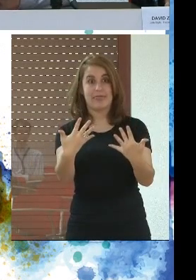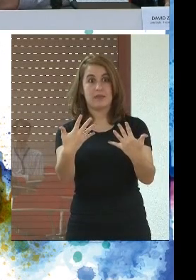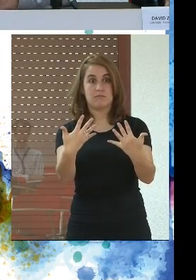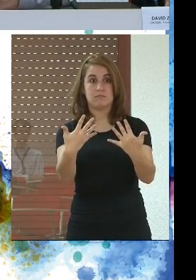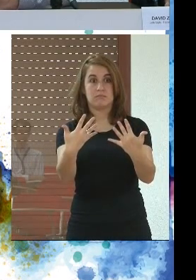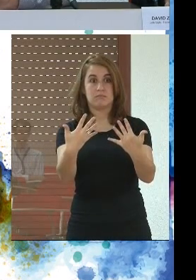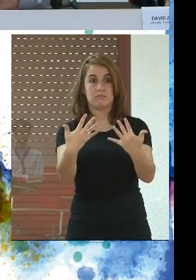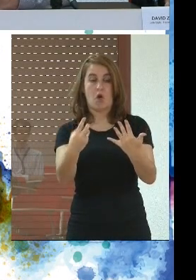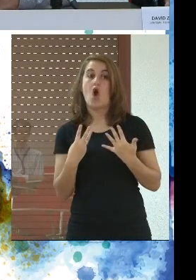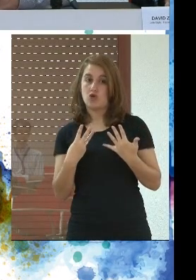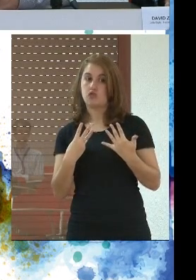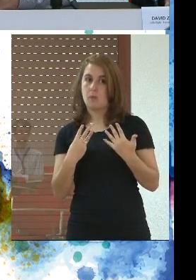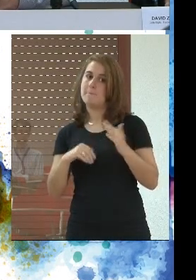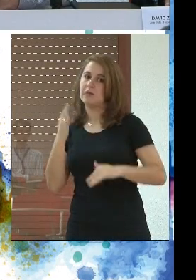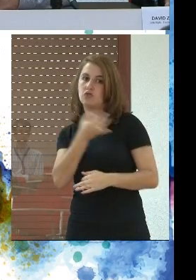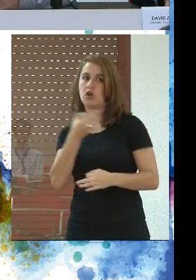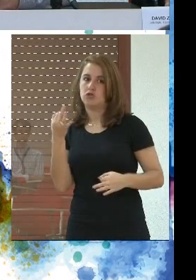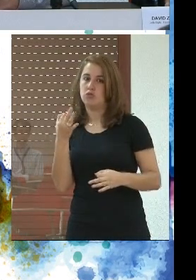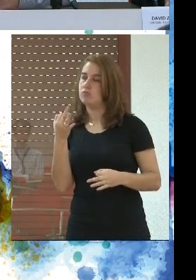is above 80%.